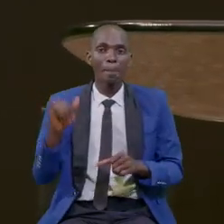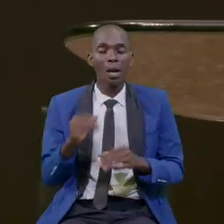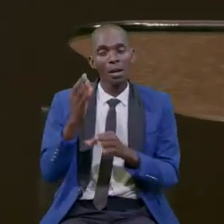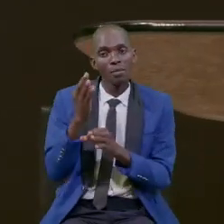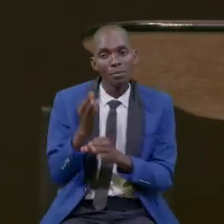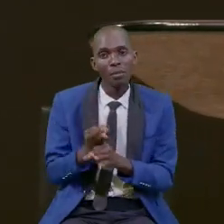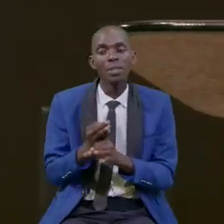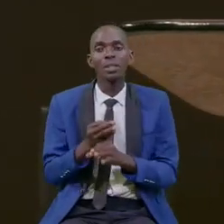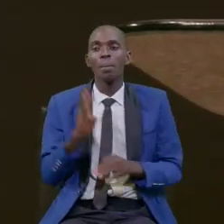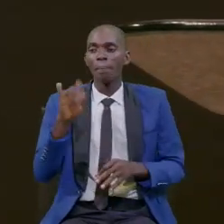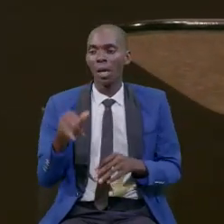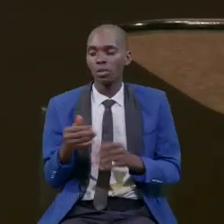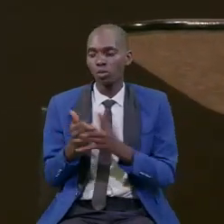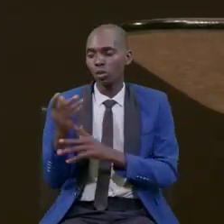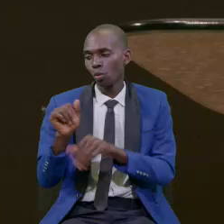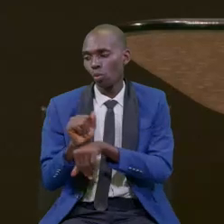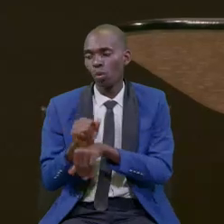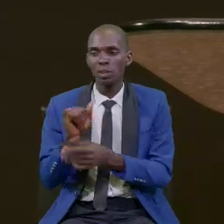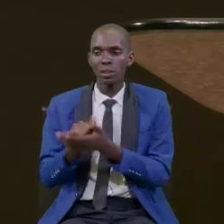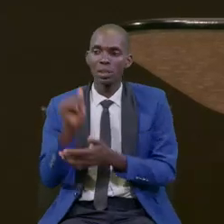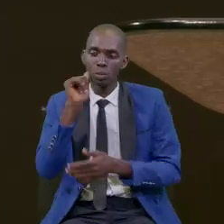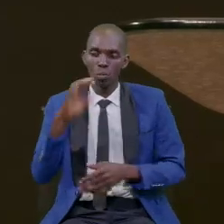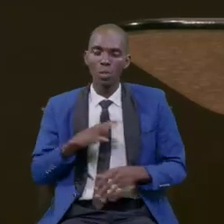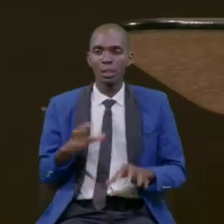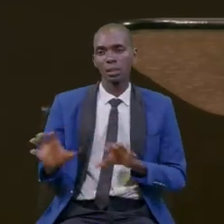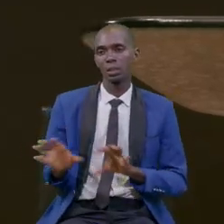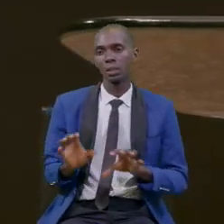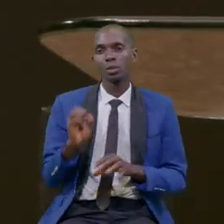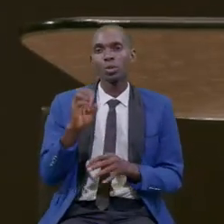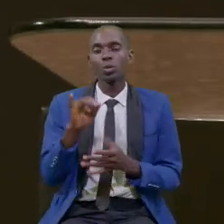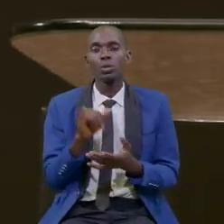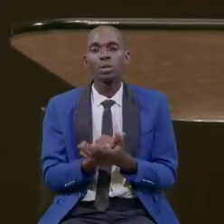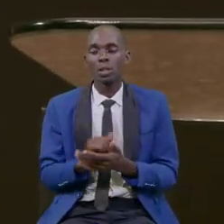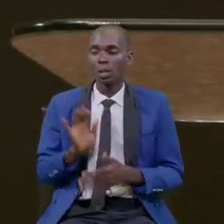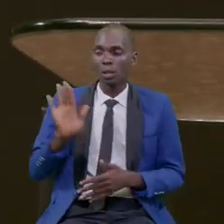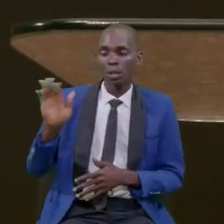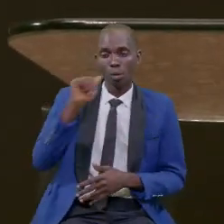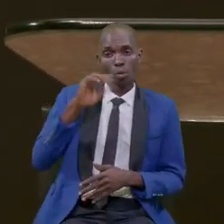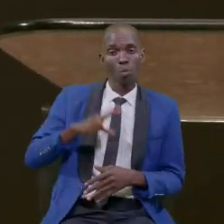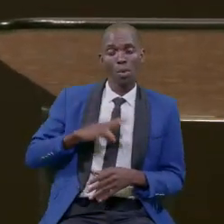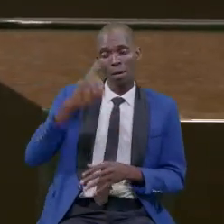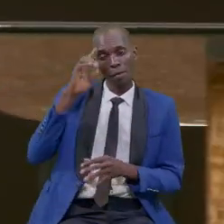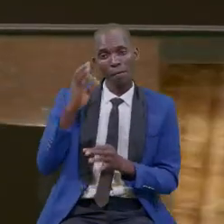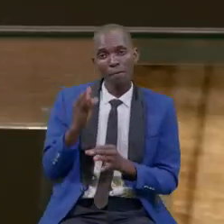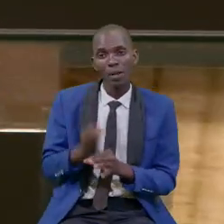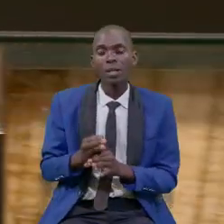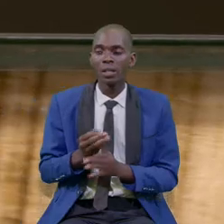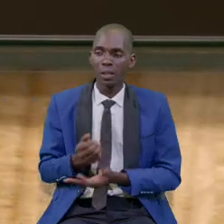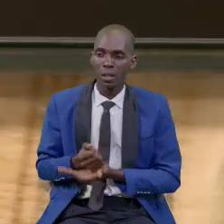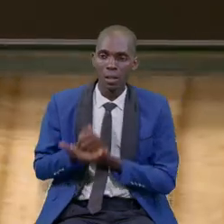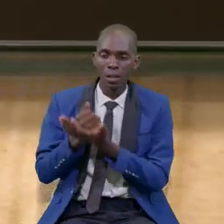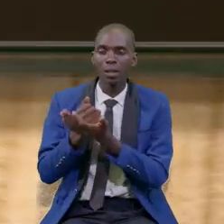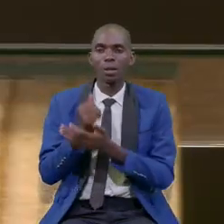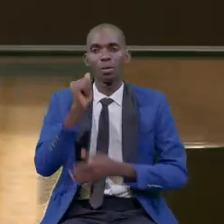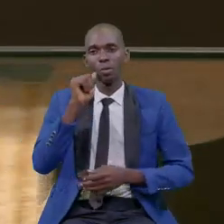she did, by the action that she took, so that her faith really bore fruit. That's why we're looking